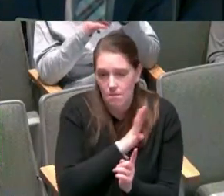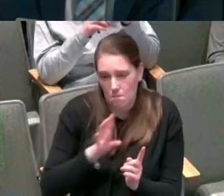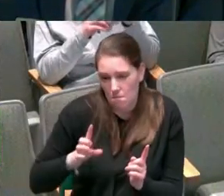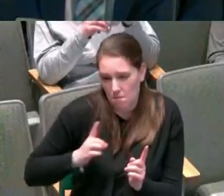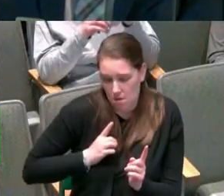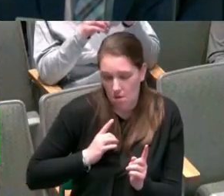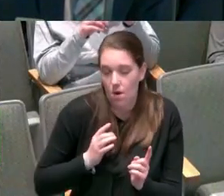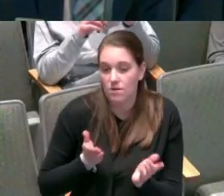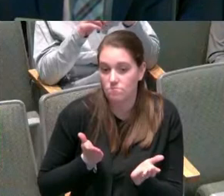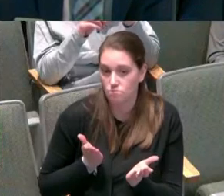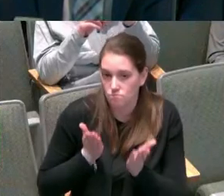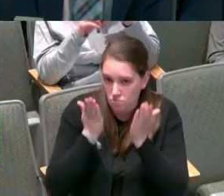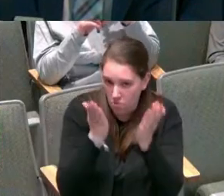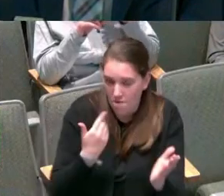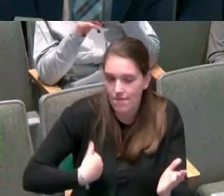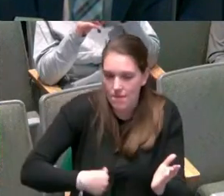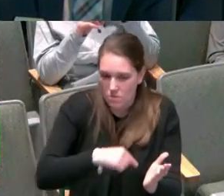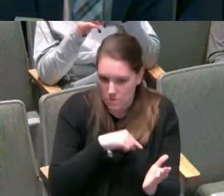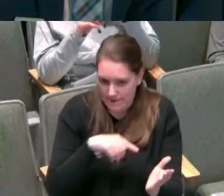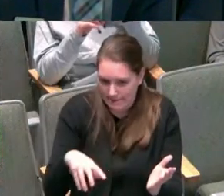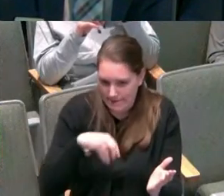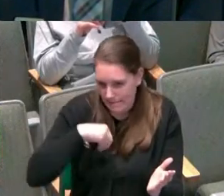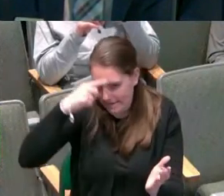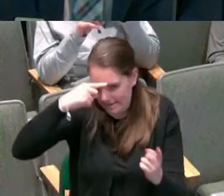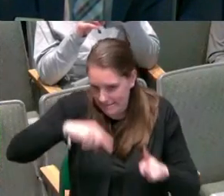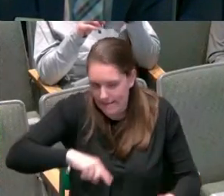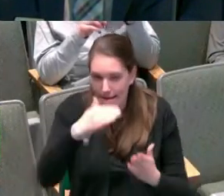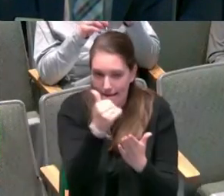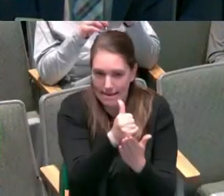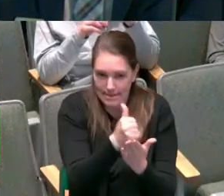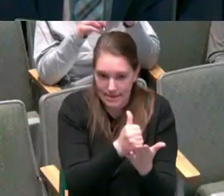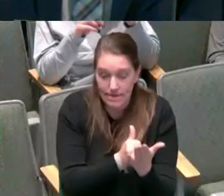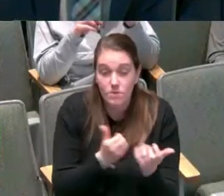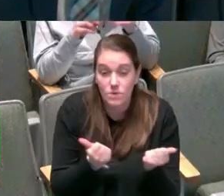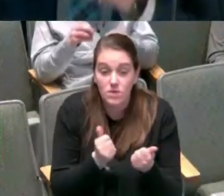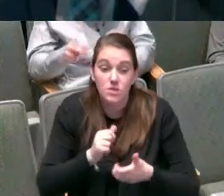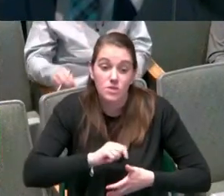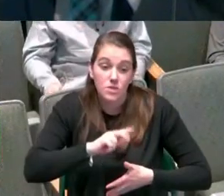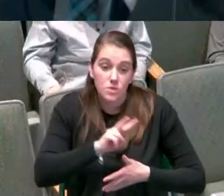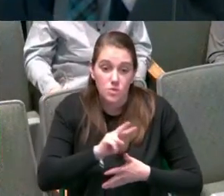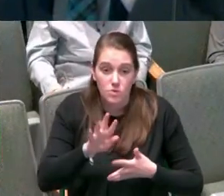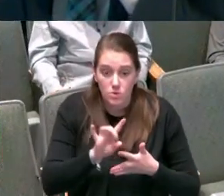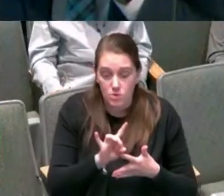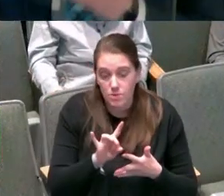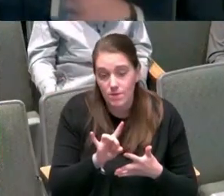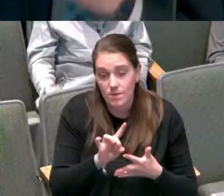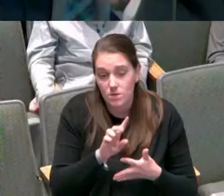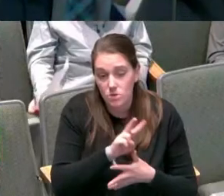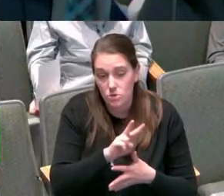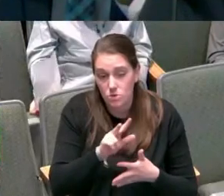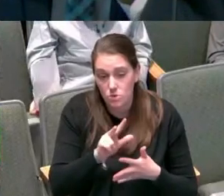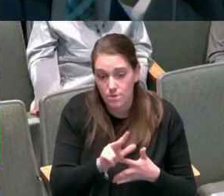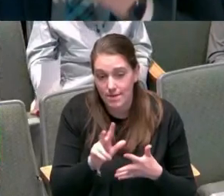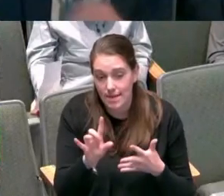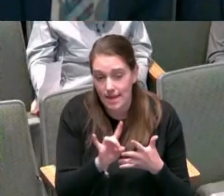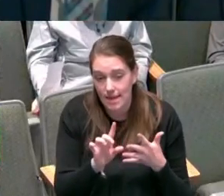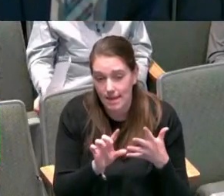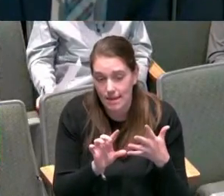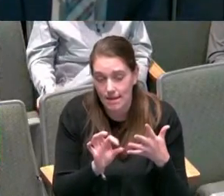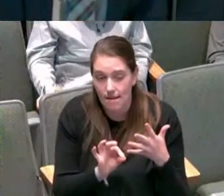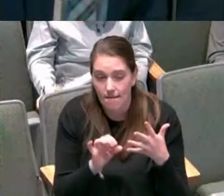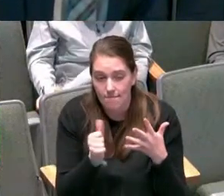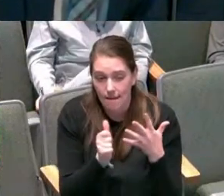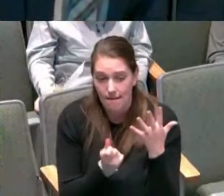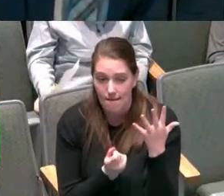these um would be the items two three eight nine ten eleven twenty four